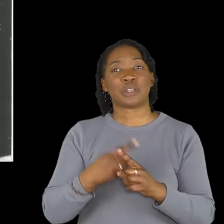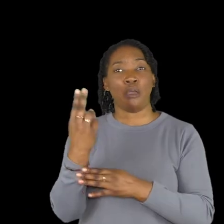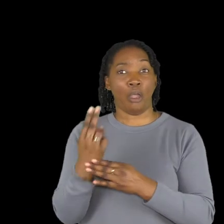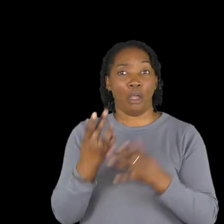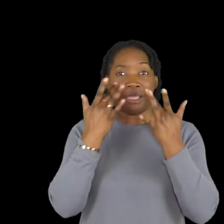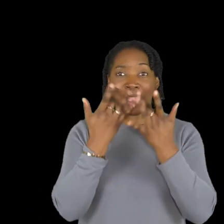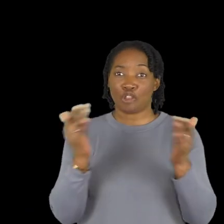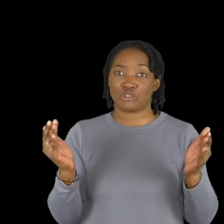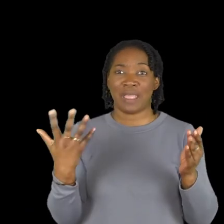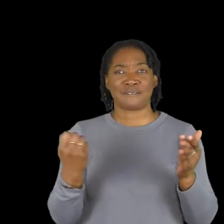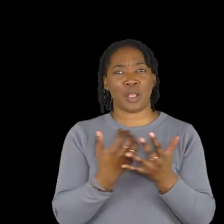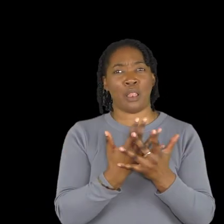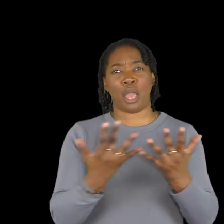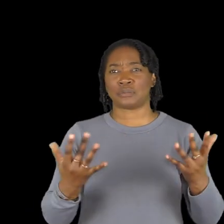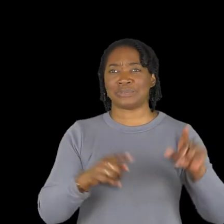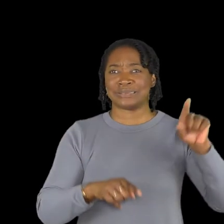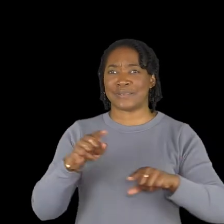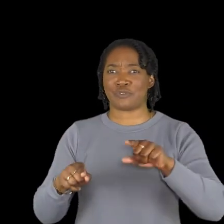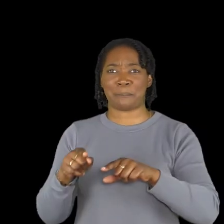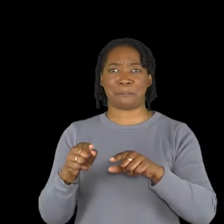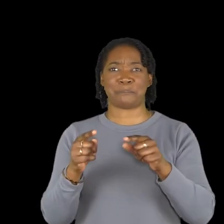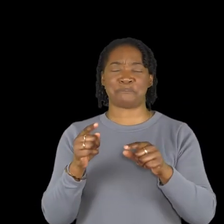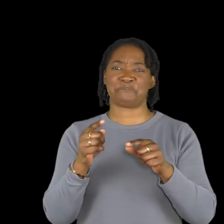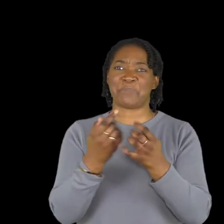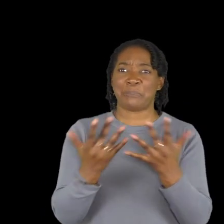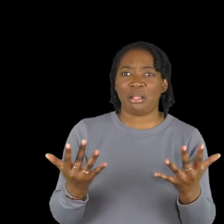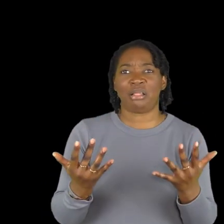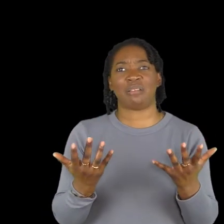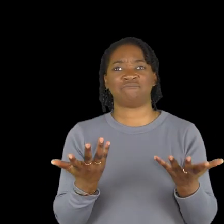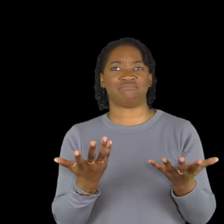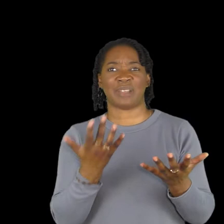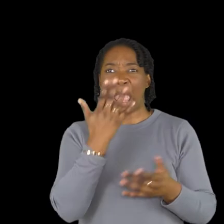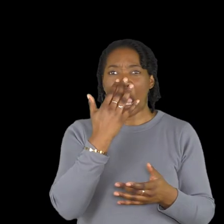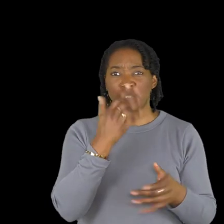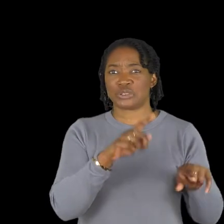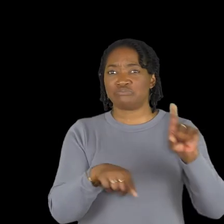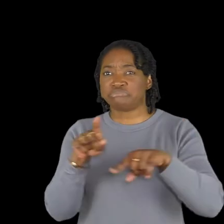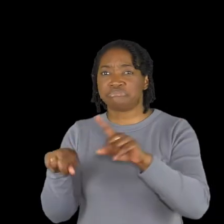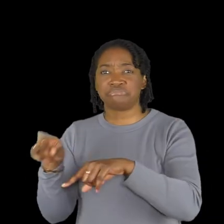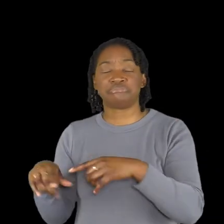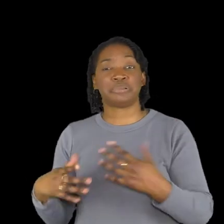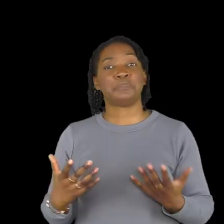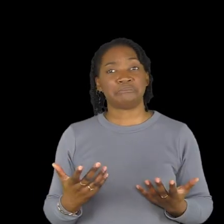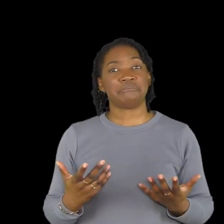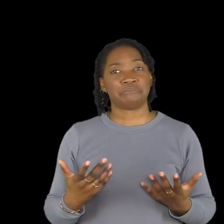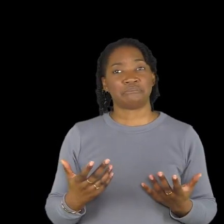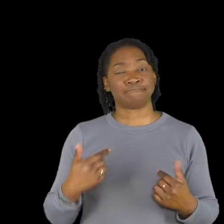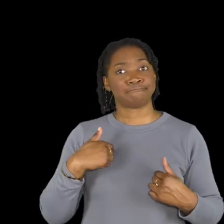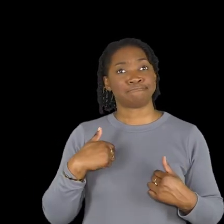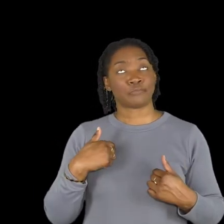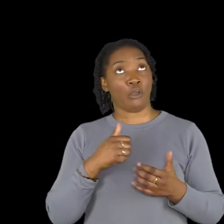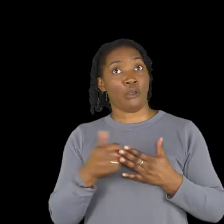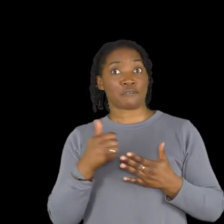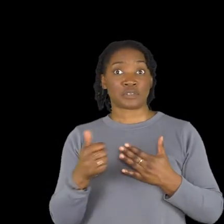it was full of a wide range of people, a wide range of ages. And it was,